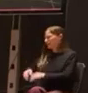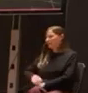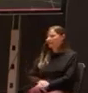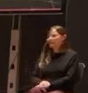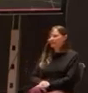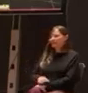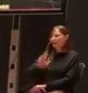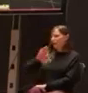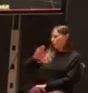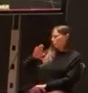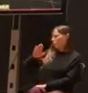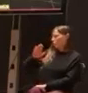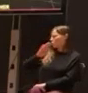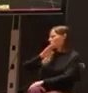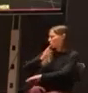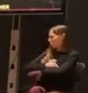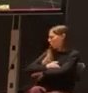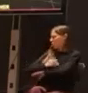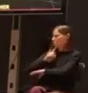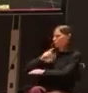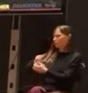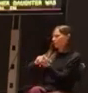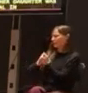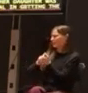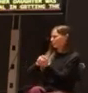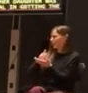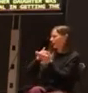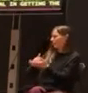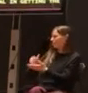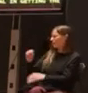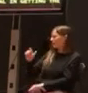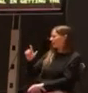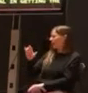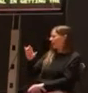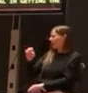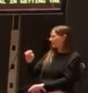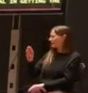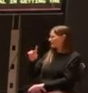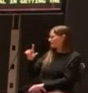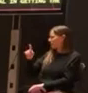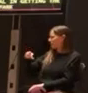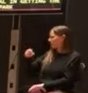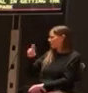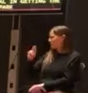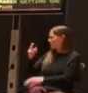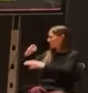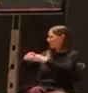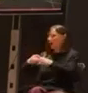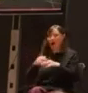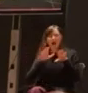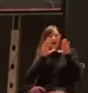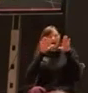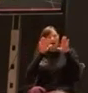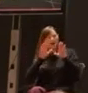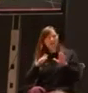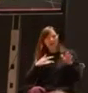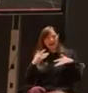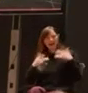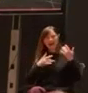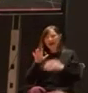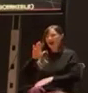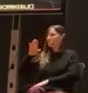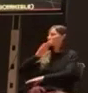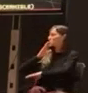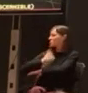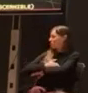was instrumental in getting the Alice Ball Park started. Oh, wonderful. And her